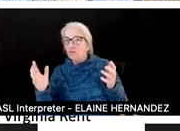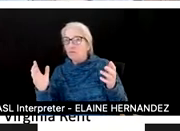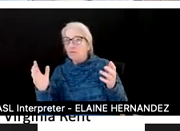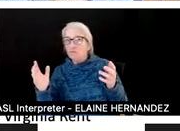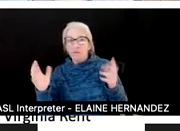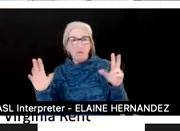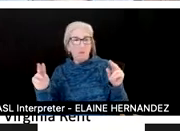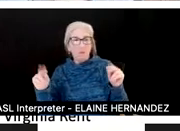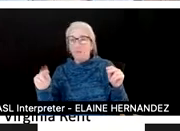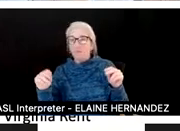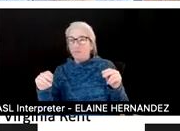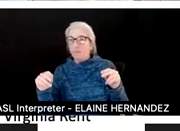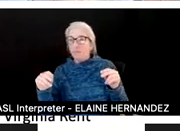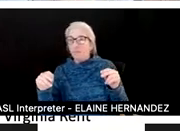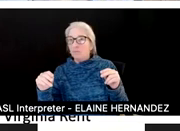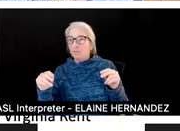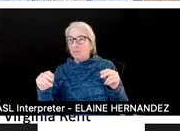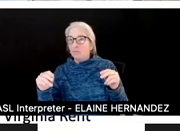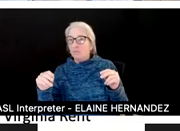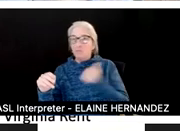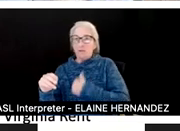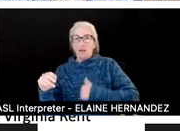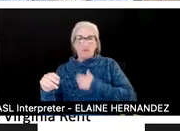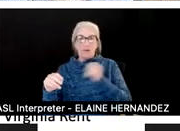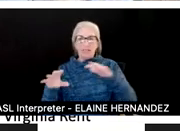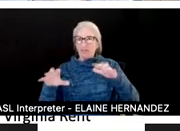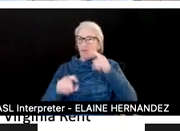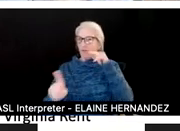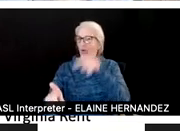No? Okay. I'm sorry if it's frozen on your end.